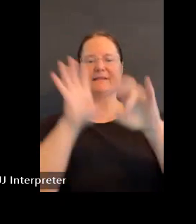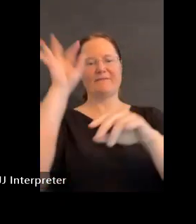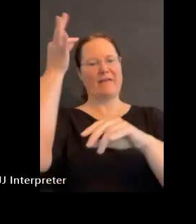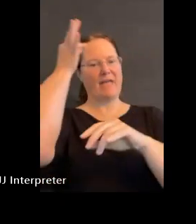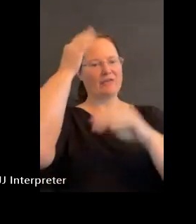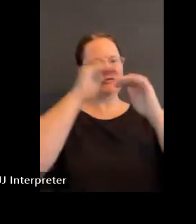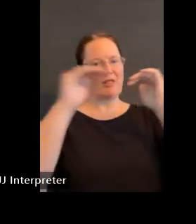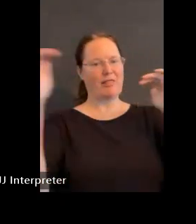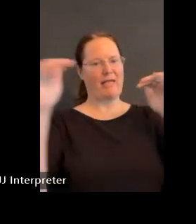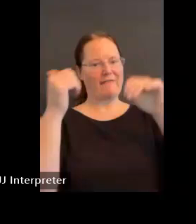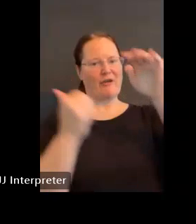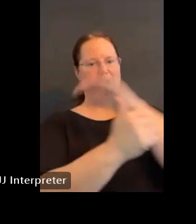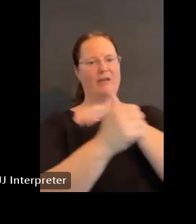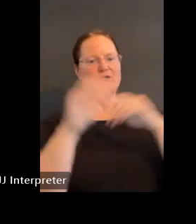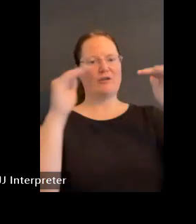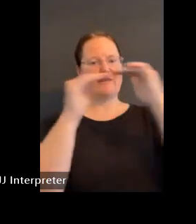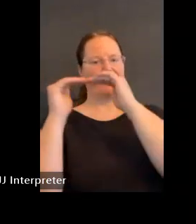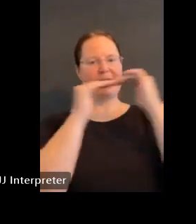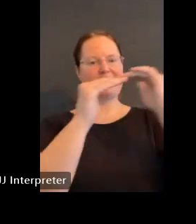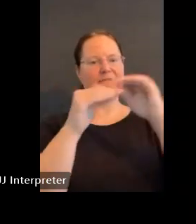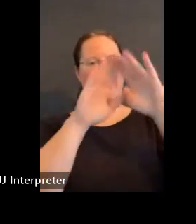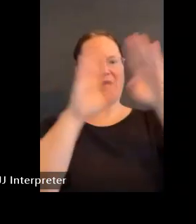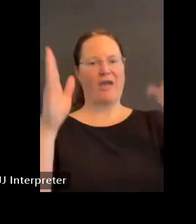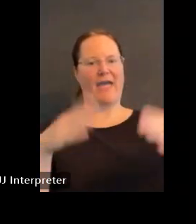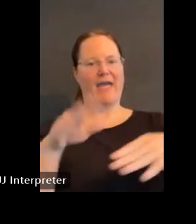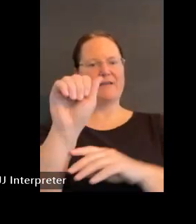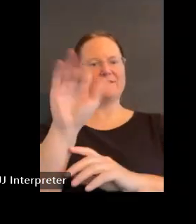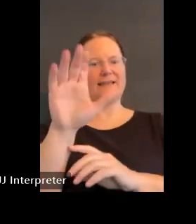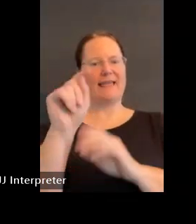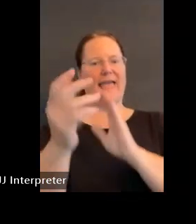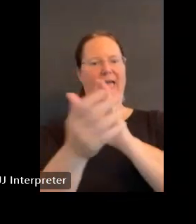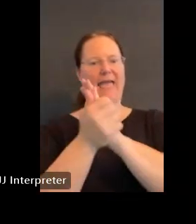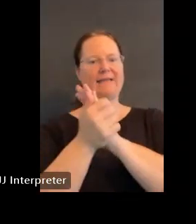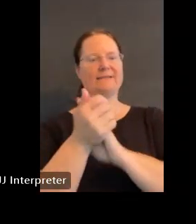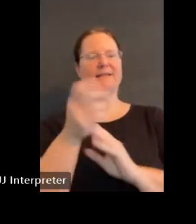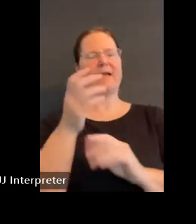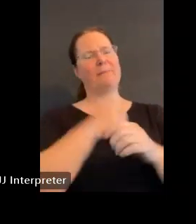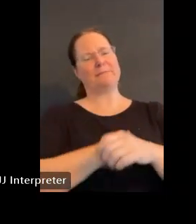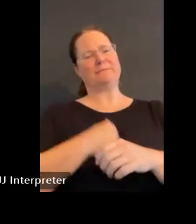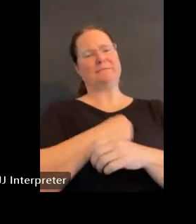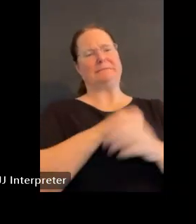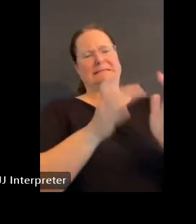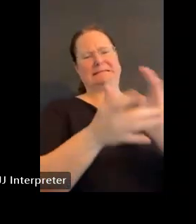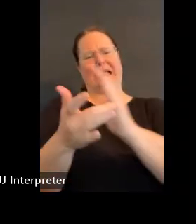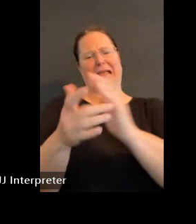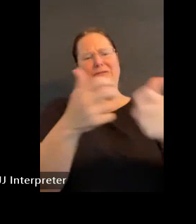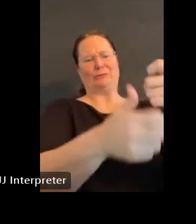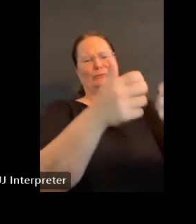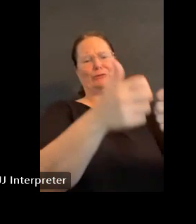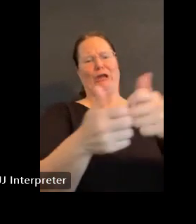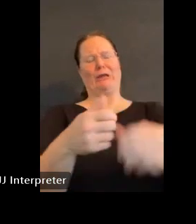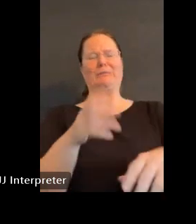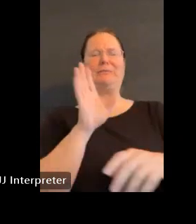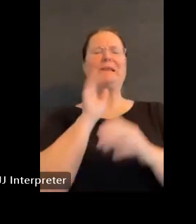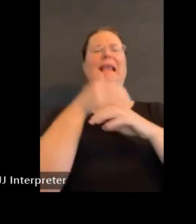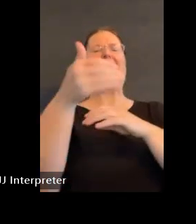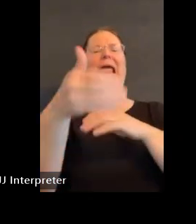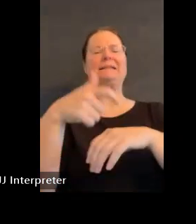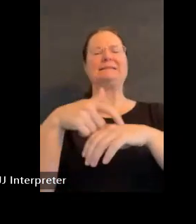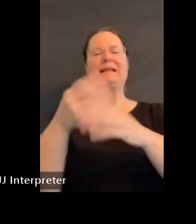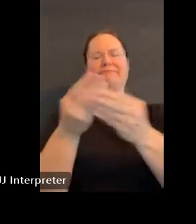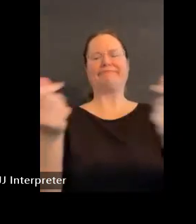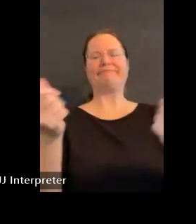And I do apologize for the technical difficulties, and we will make sure that this is running a little smoother next time. So at the federal